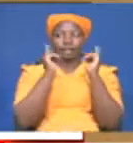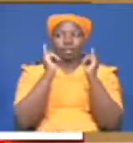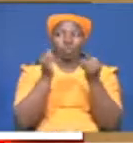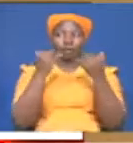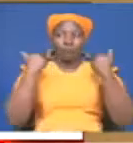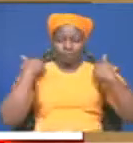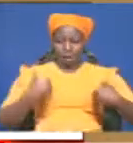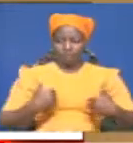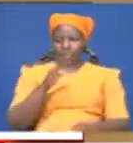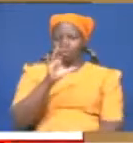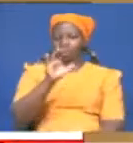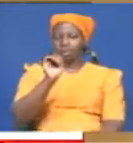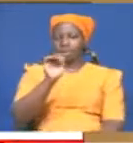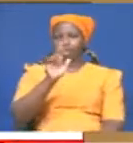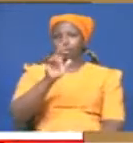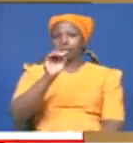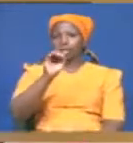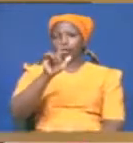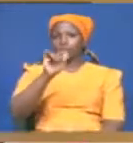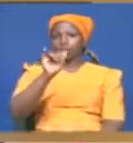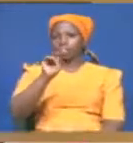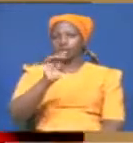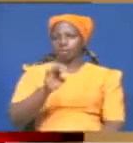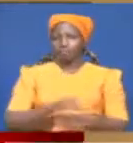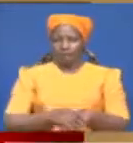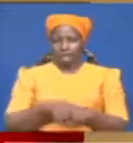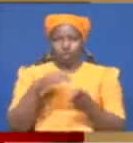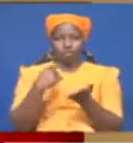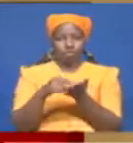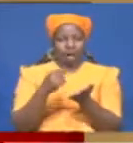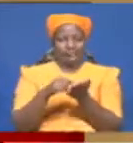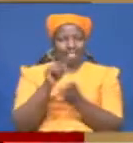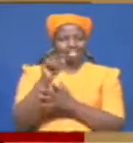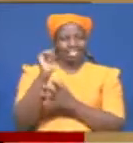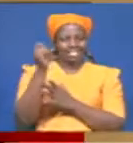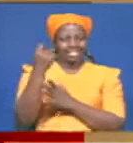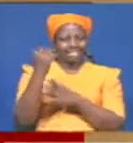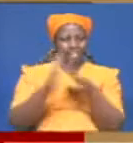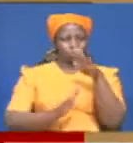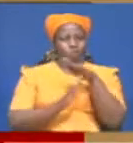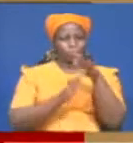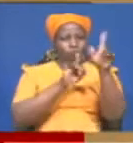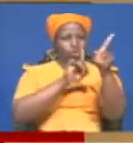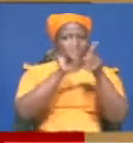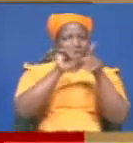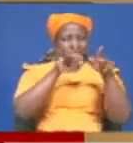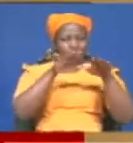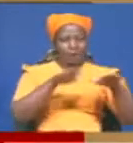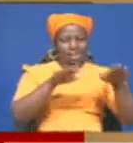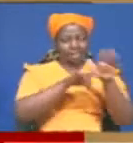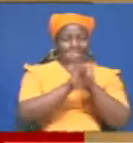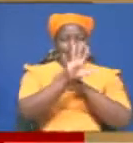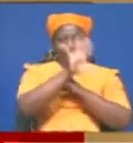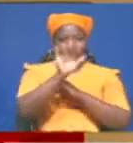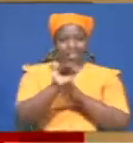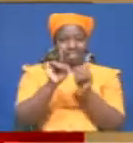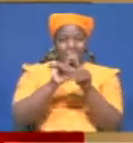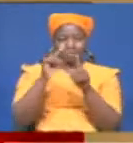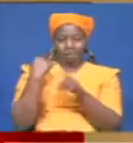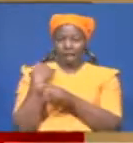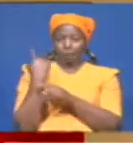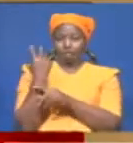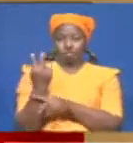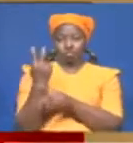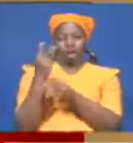name is Caroline Jenger. Now, Uganda is Kenya's top tourist source market in Africa and the second overall after